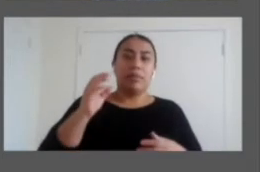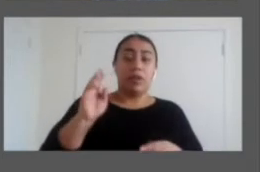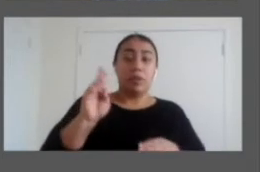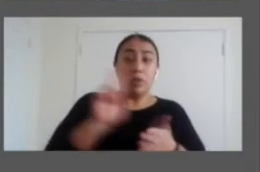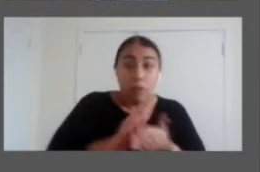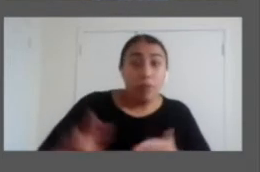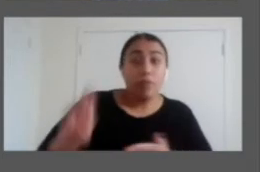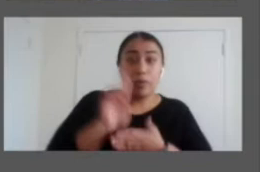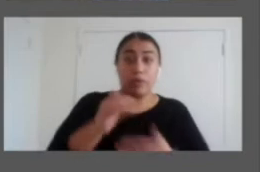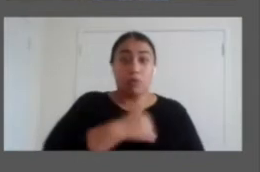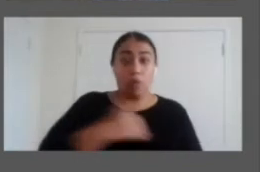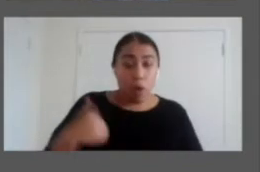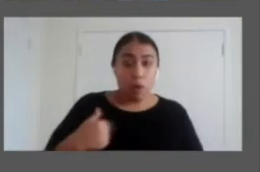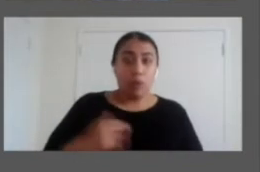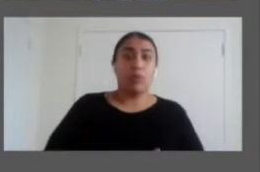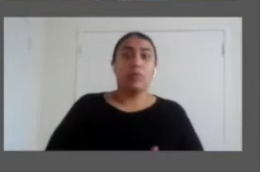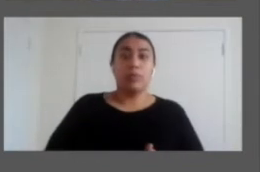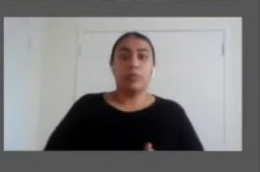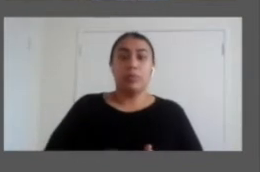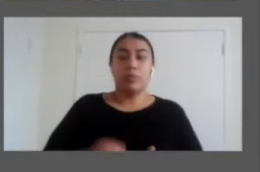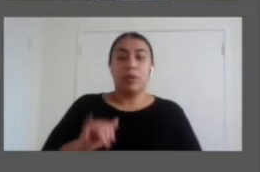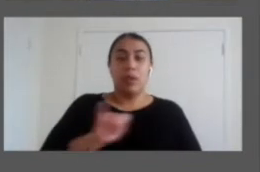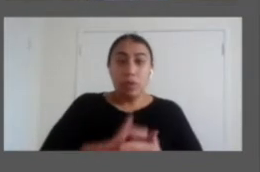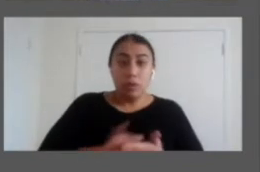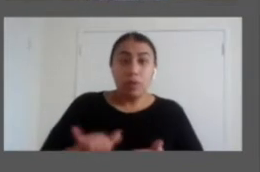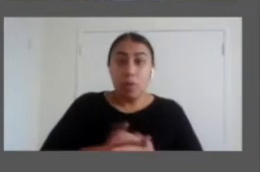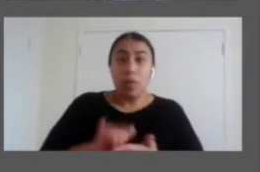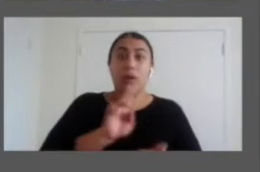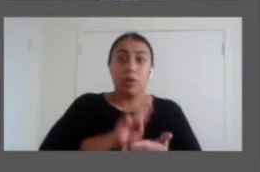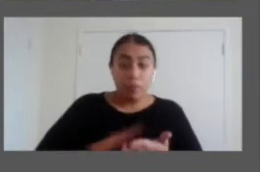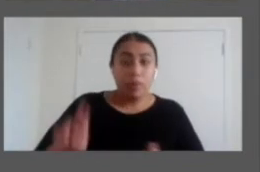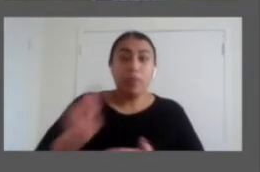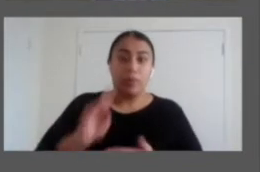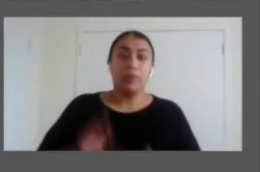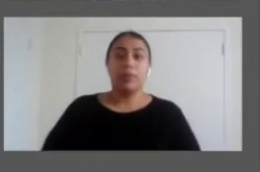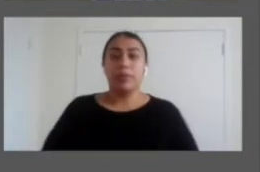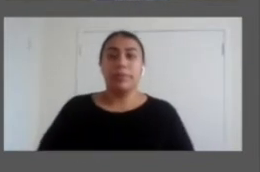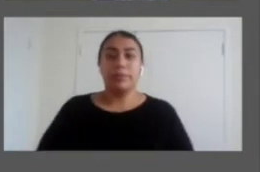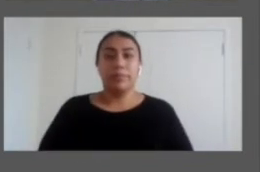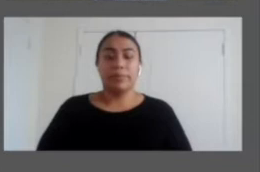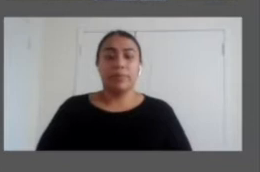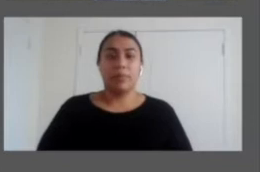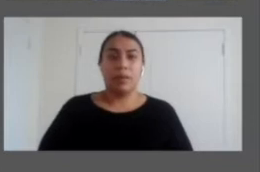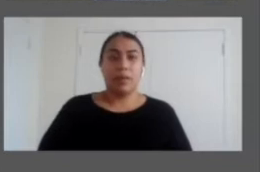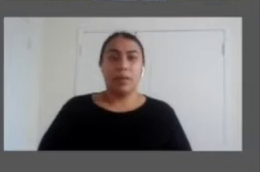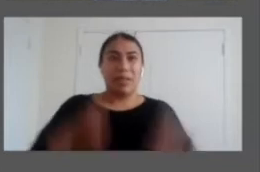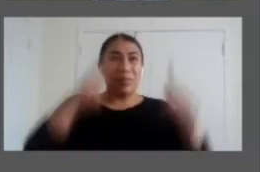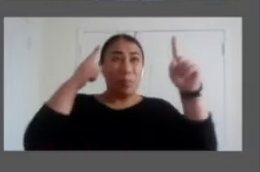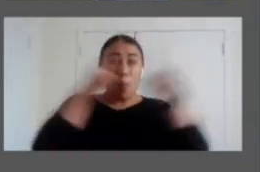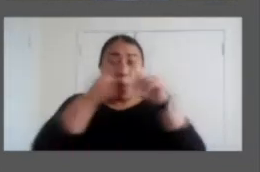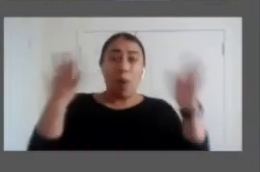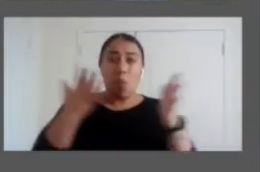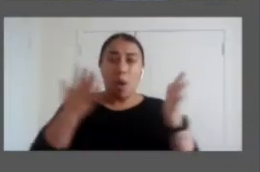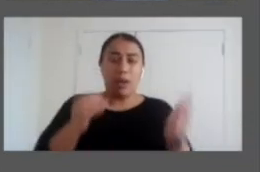international medical and research conferences. The primary objective of these partnerships were to deliver validated evidence